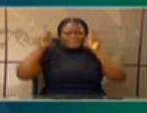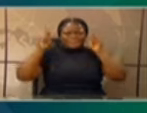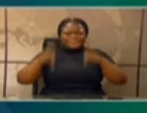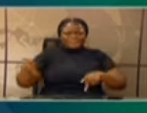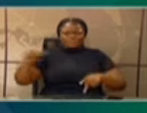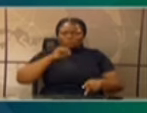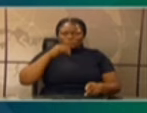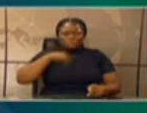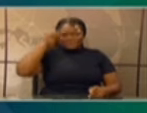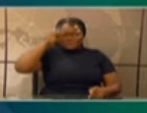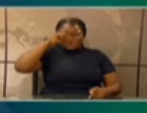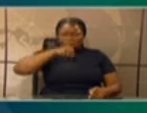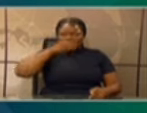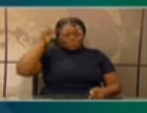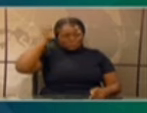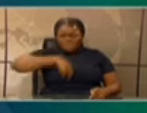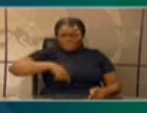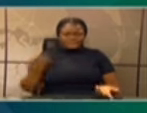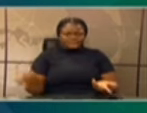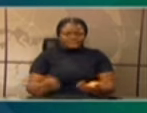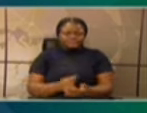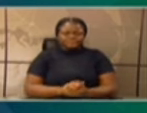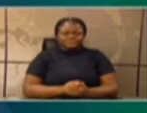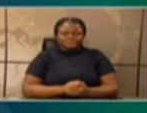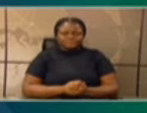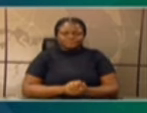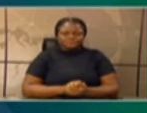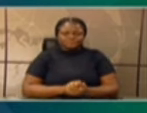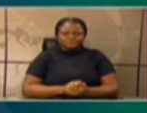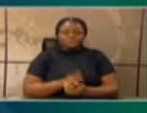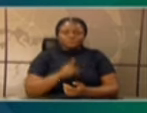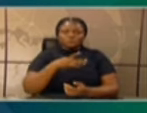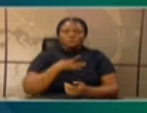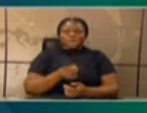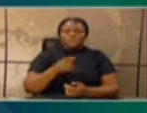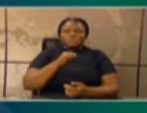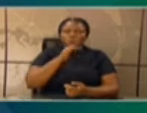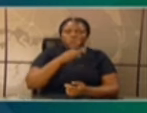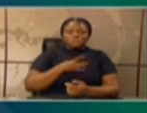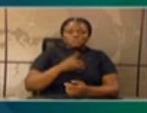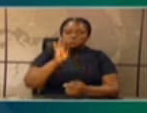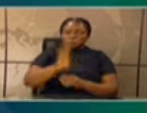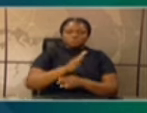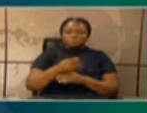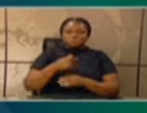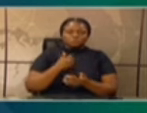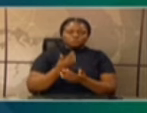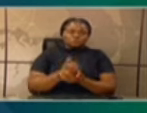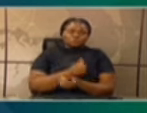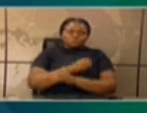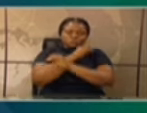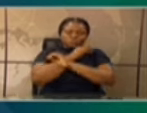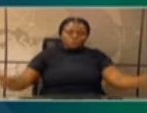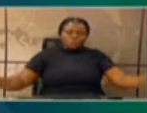pet or do by a Muslim groaning. Opa fa, opa tea, no apologies.